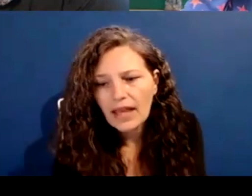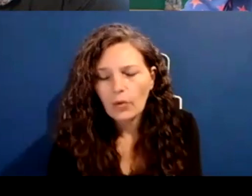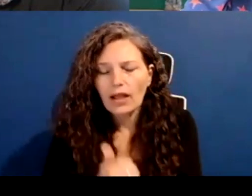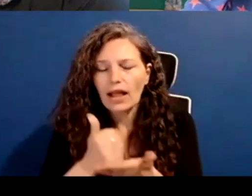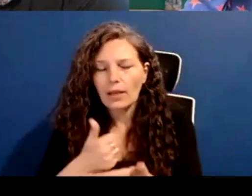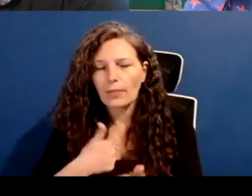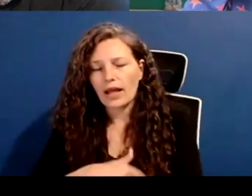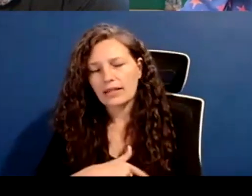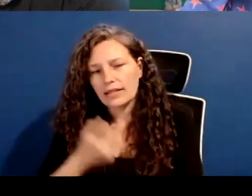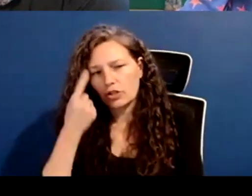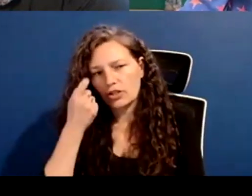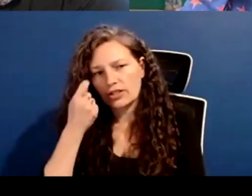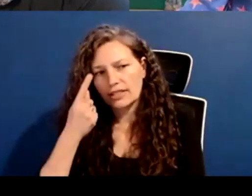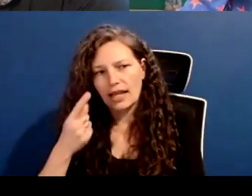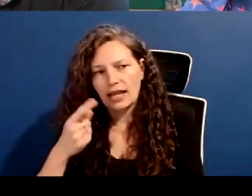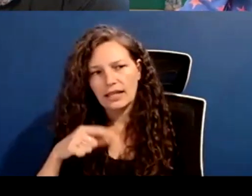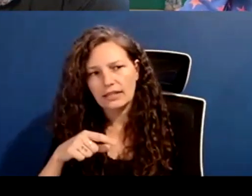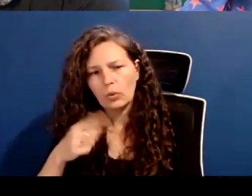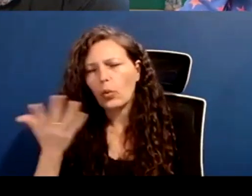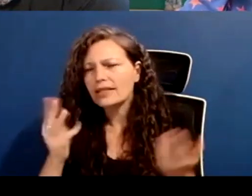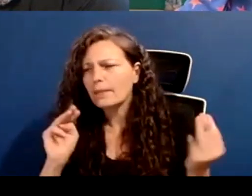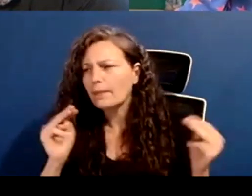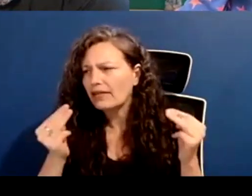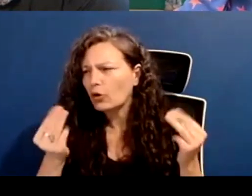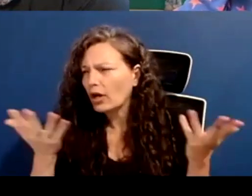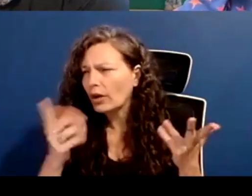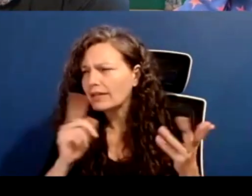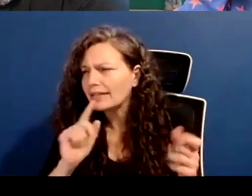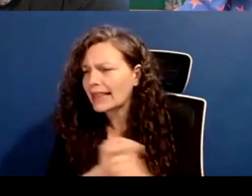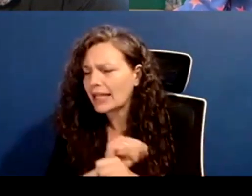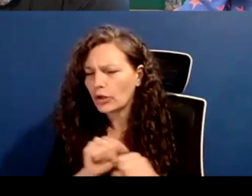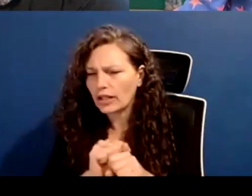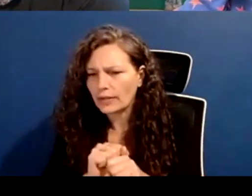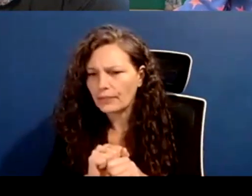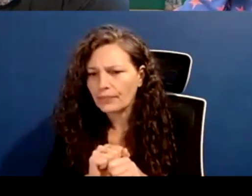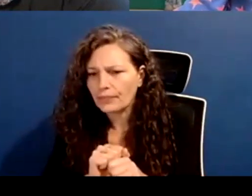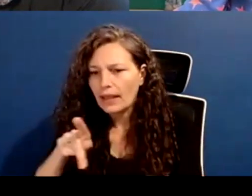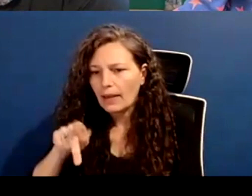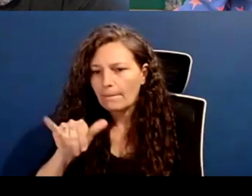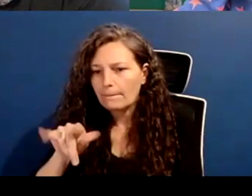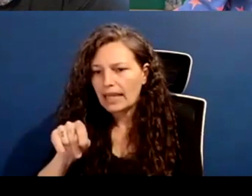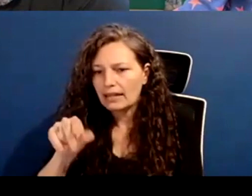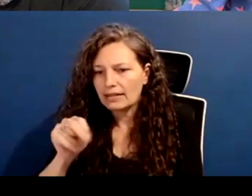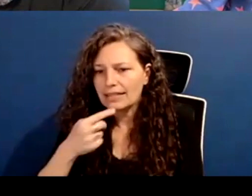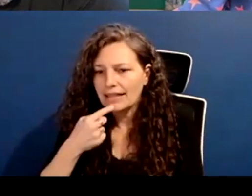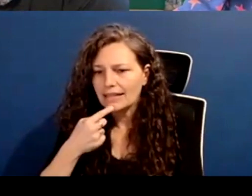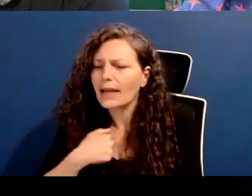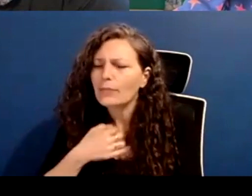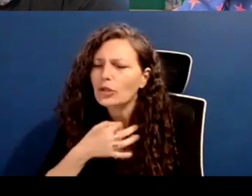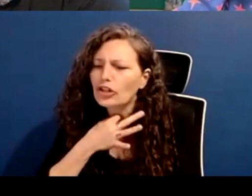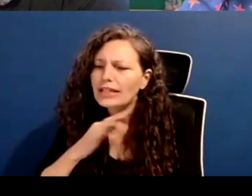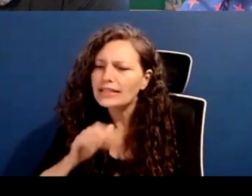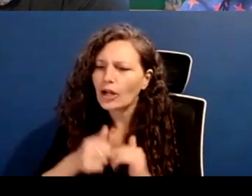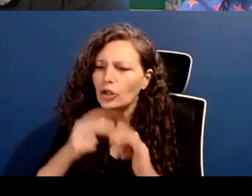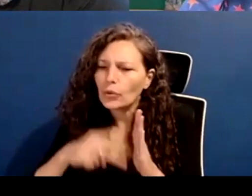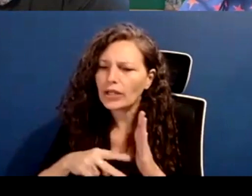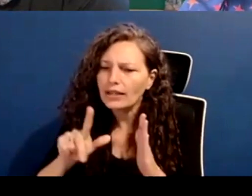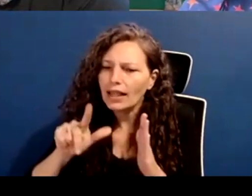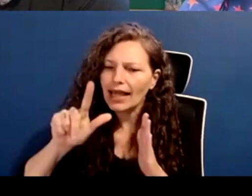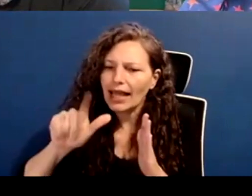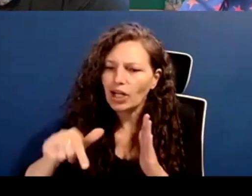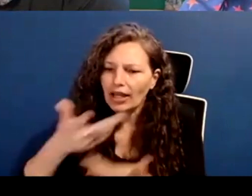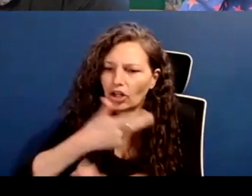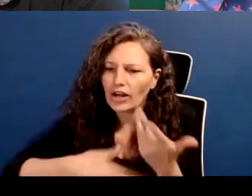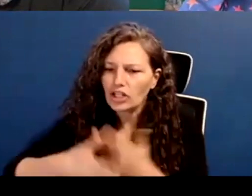literally. Peyton says, I'm curious how you read the later interaction in John 5